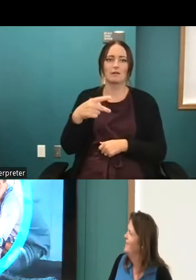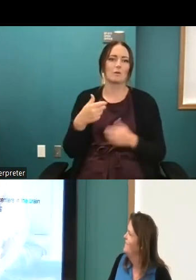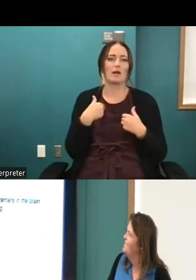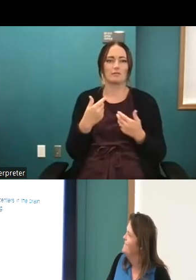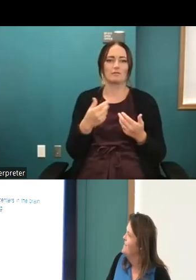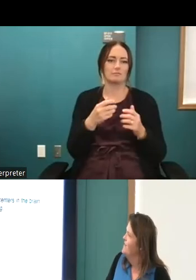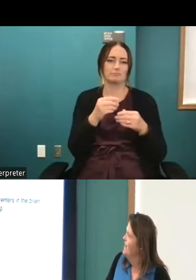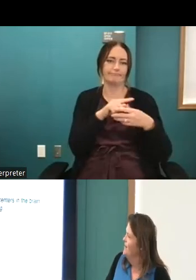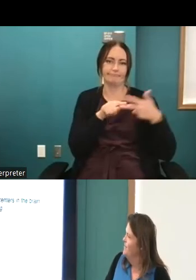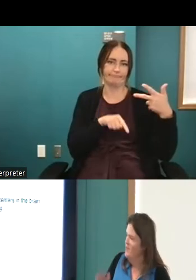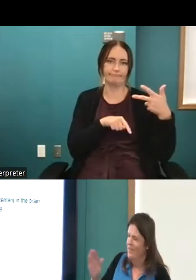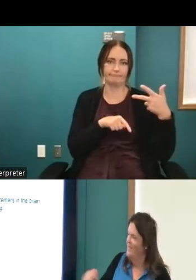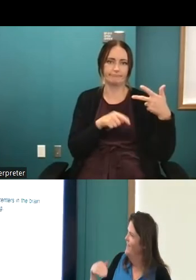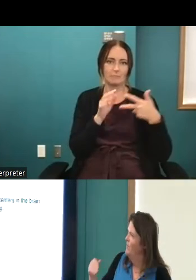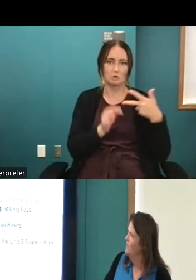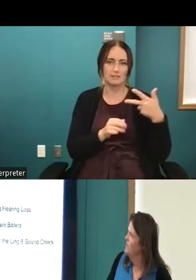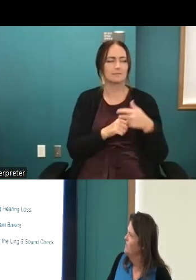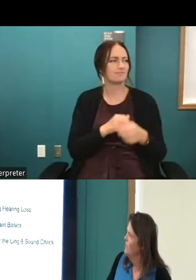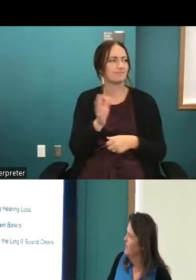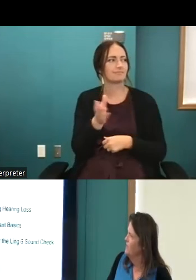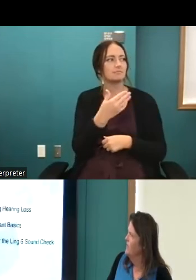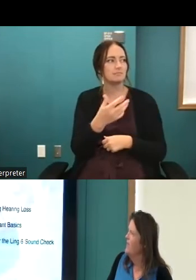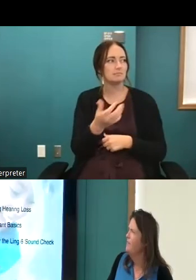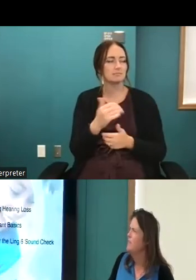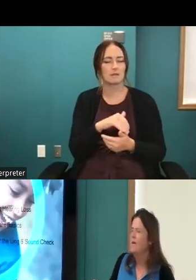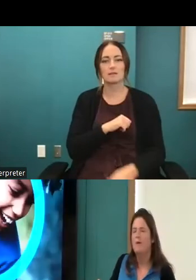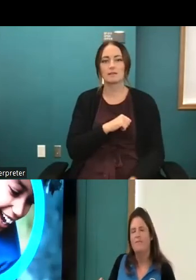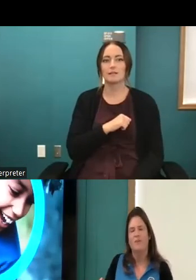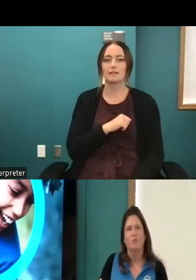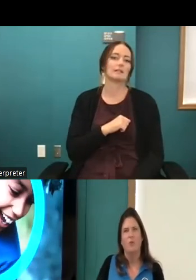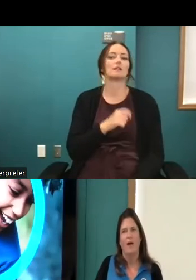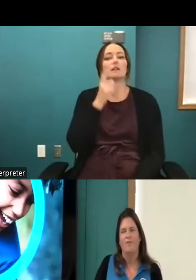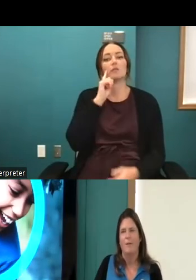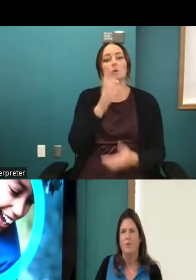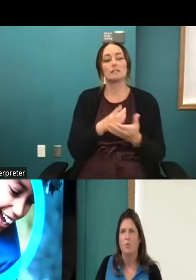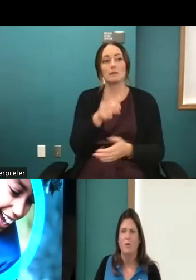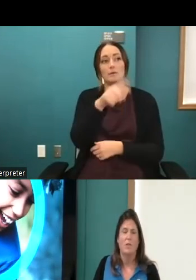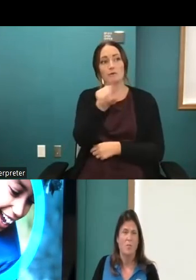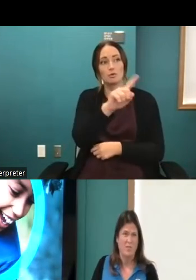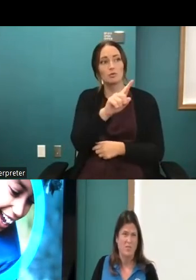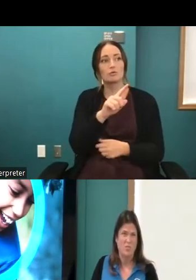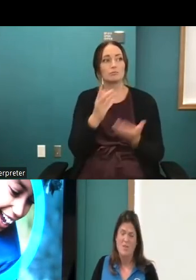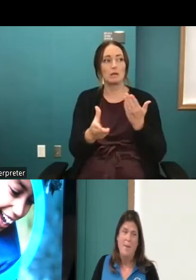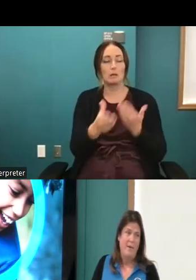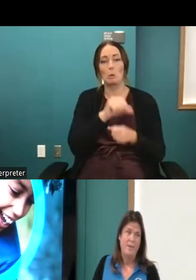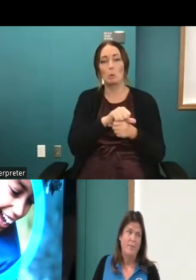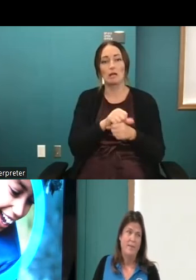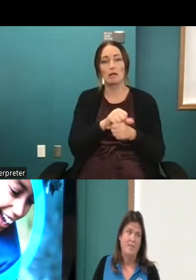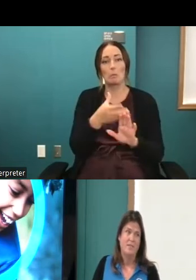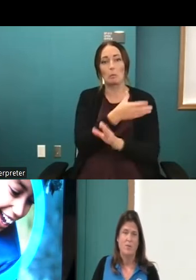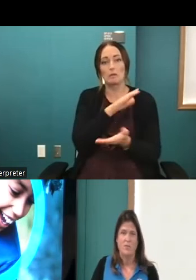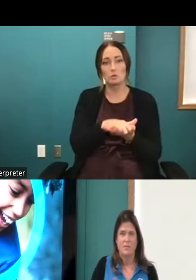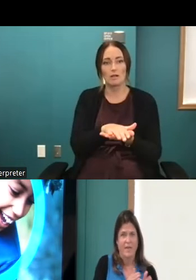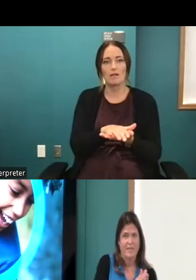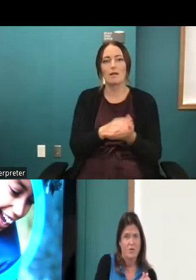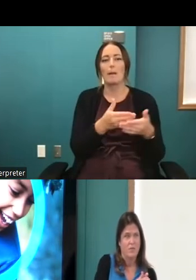click. You can click again. We'll just scroll out of this one. And for some of you who have, maybe you're working in the preschool, Baby